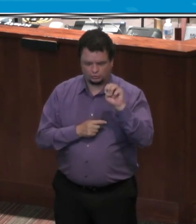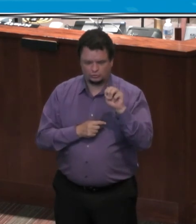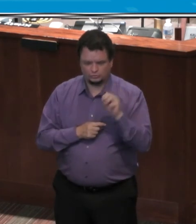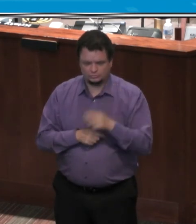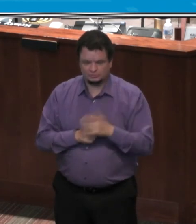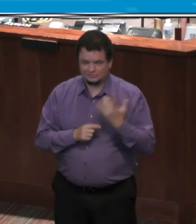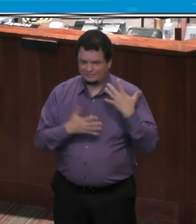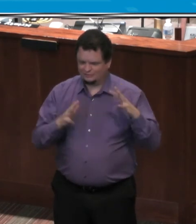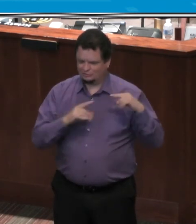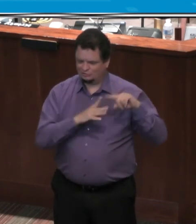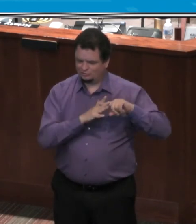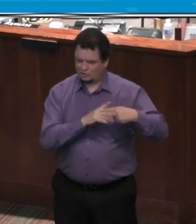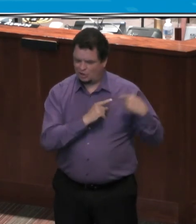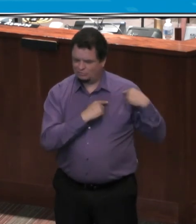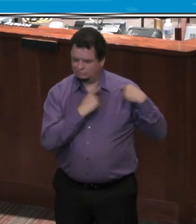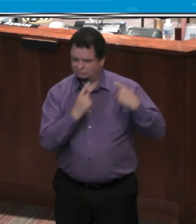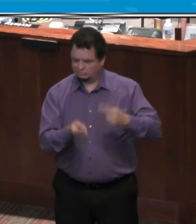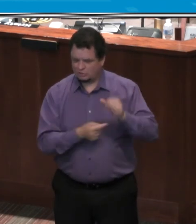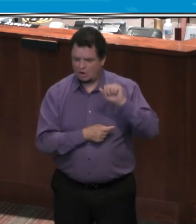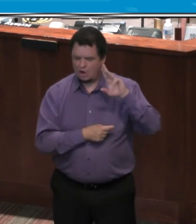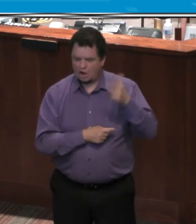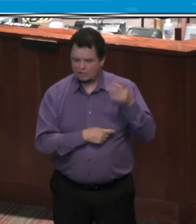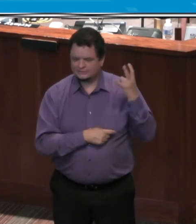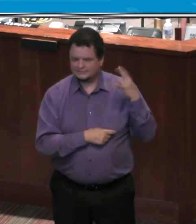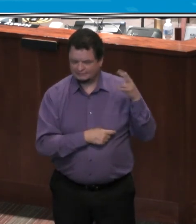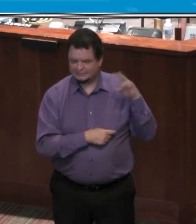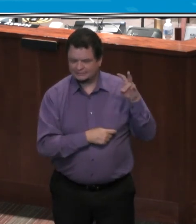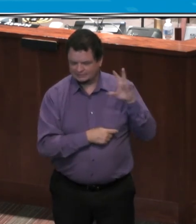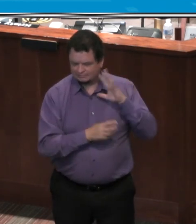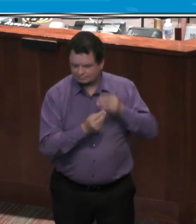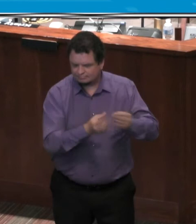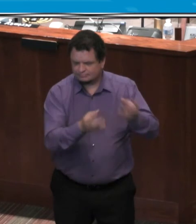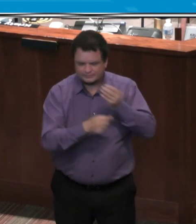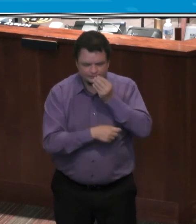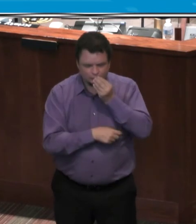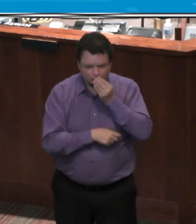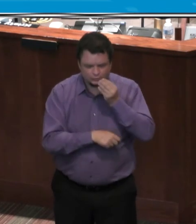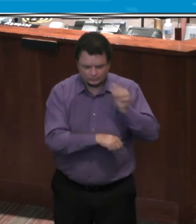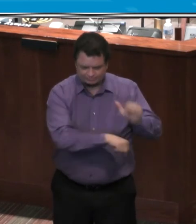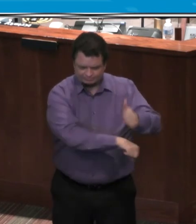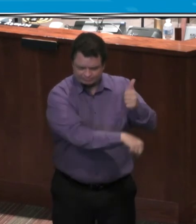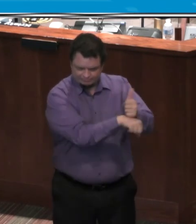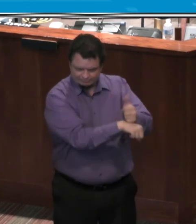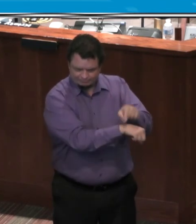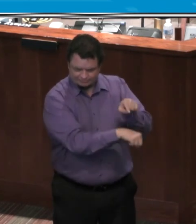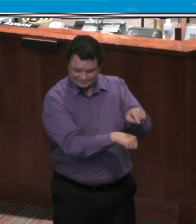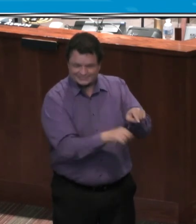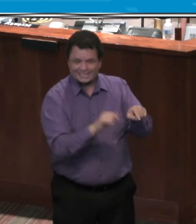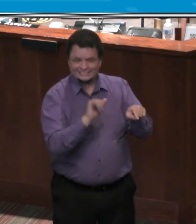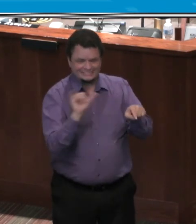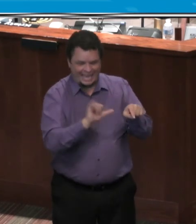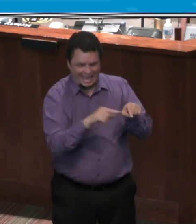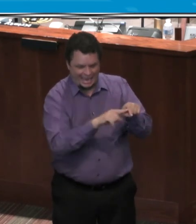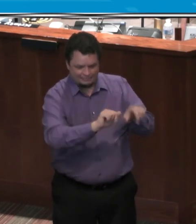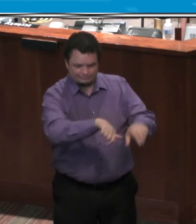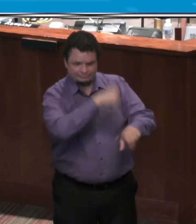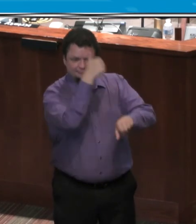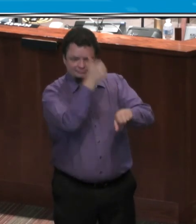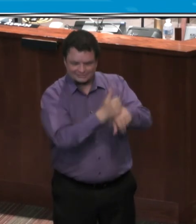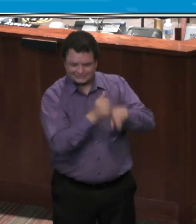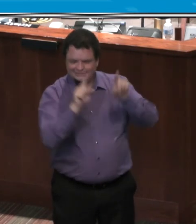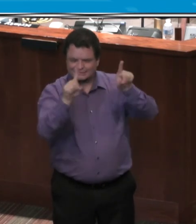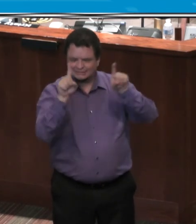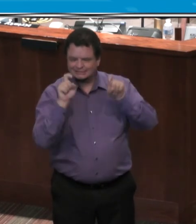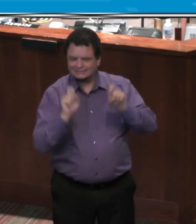up a testing site in sort of coordinated at the same time as the food drive was going on to be able